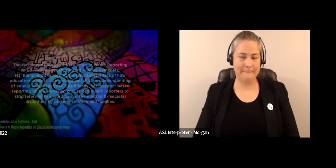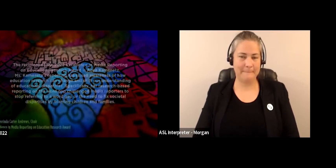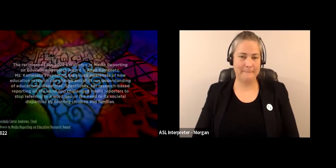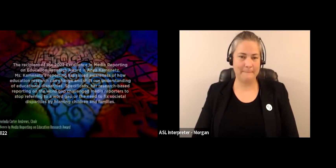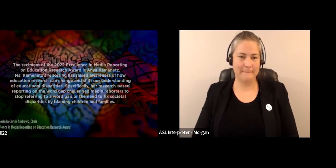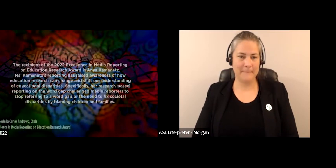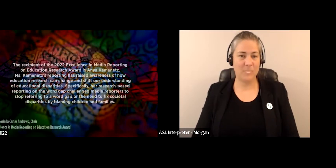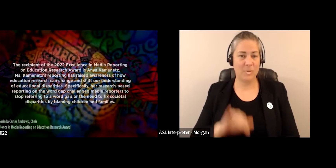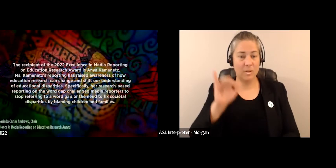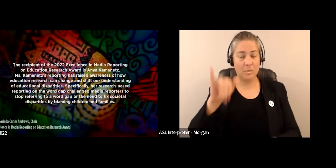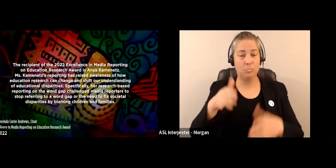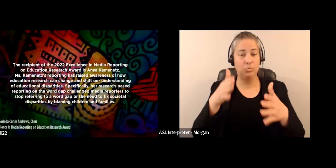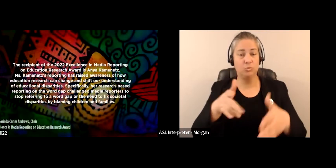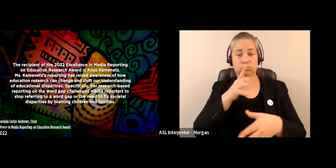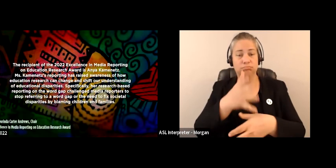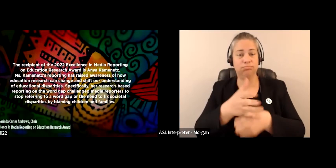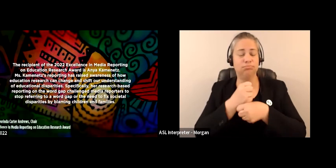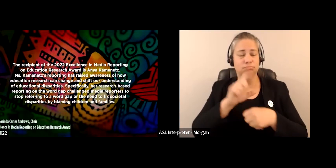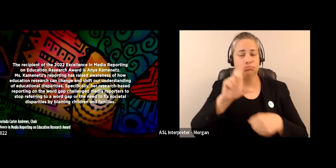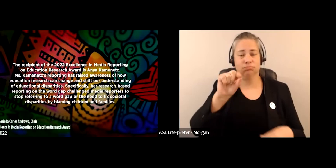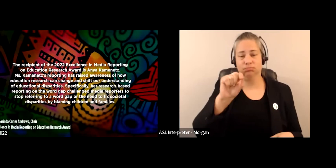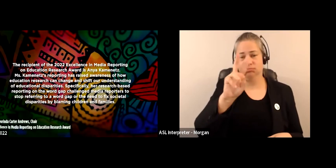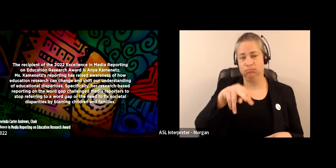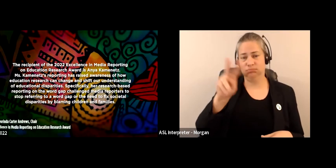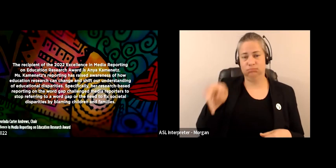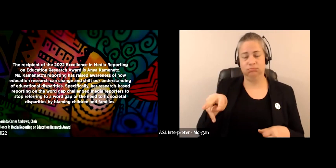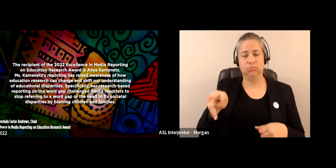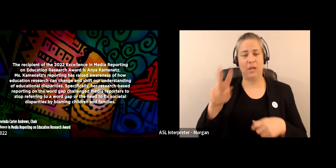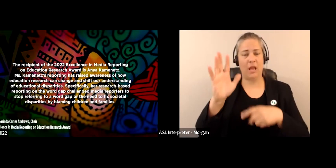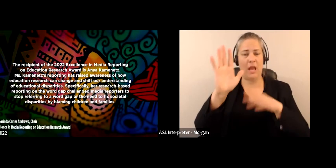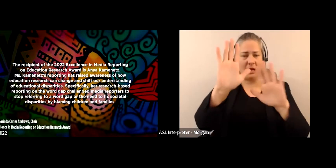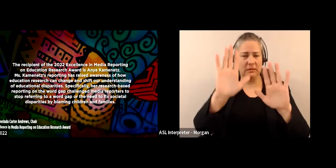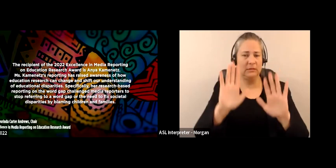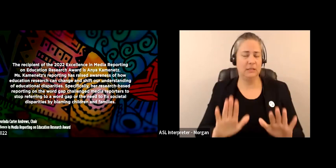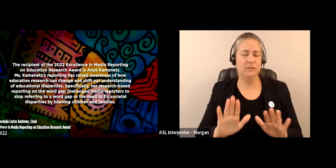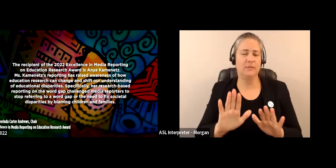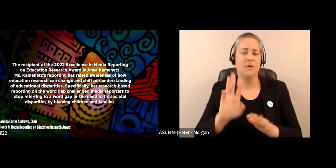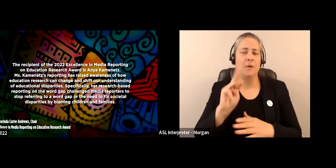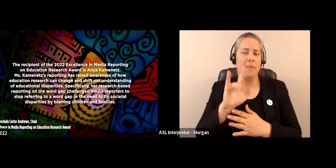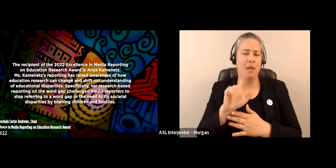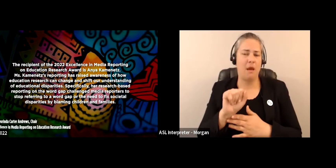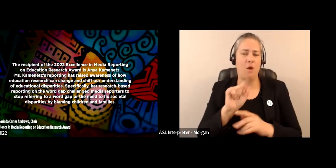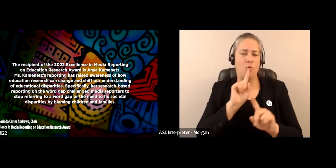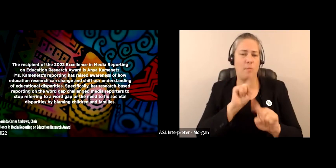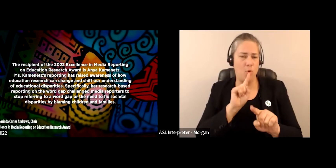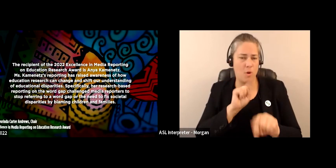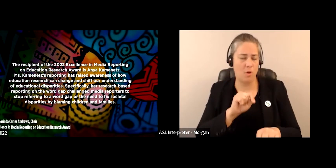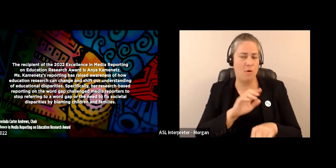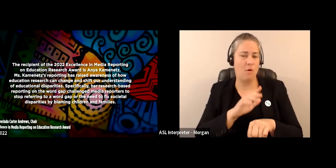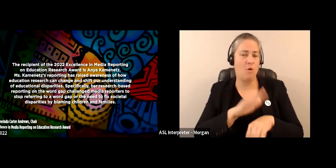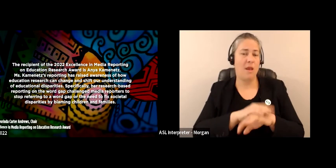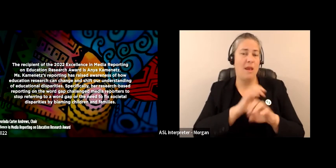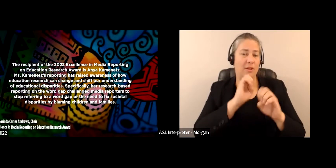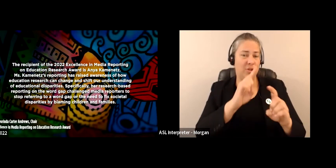The recipient of the 2022 Excellence in Media Reporting on